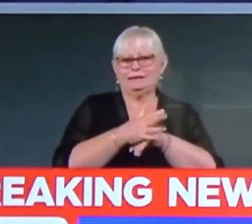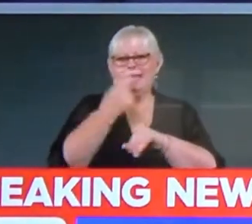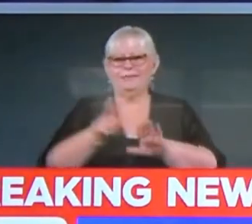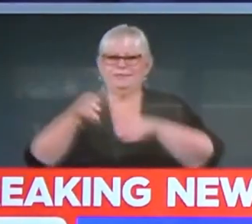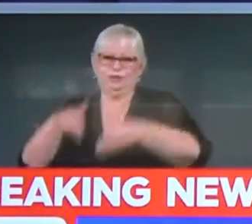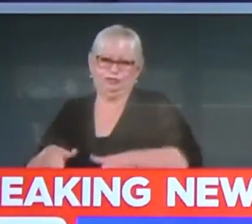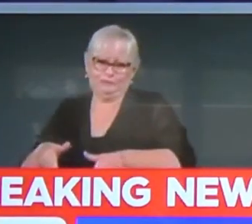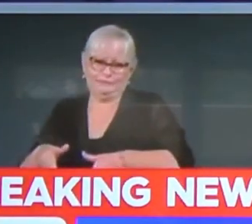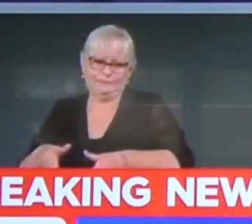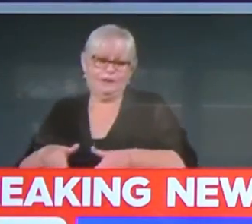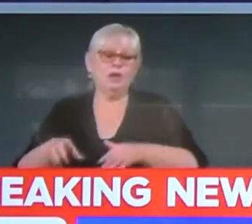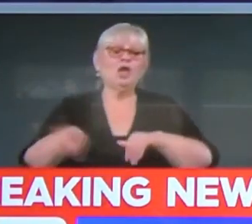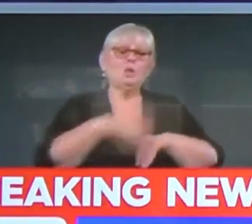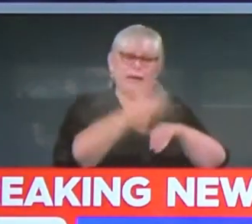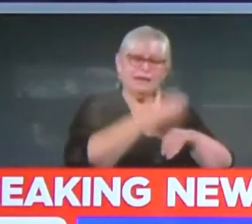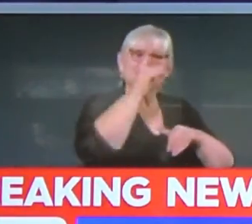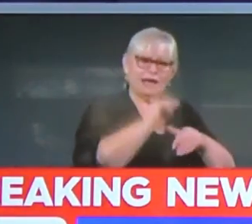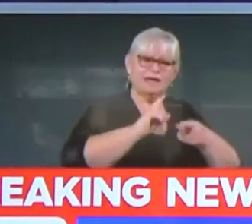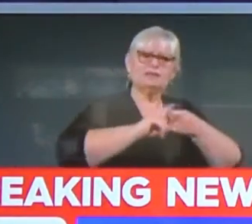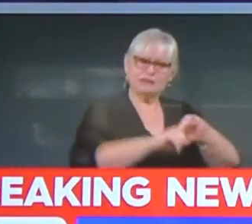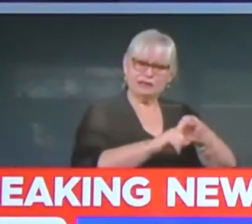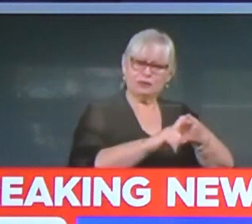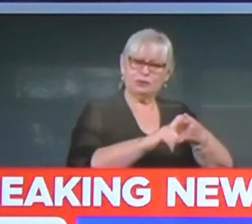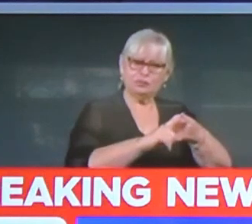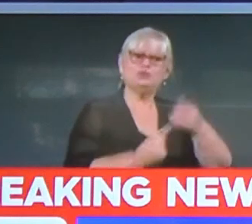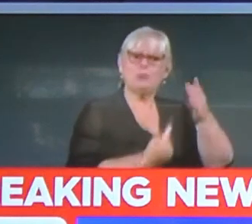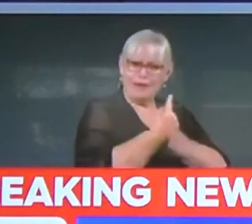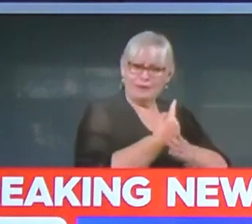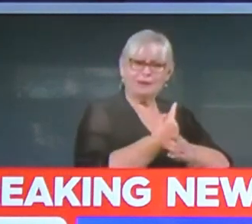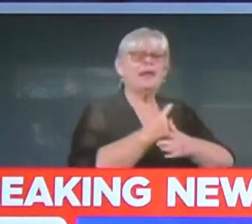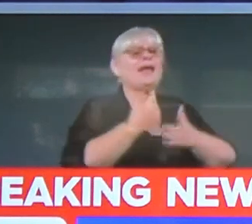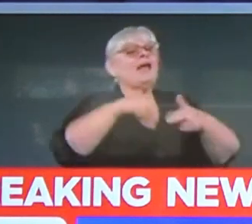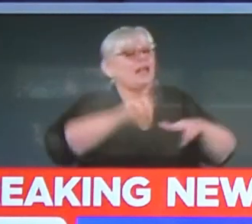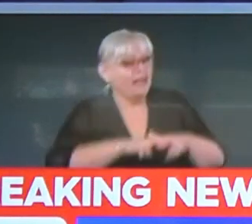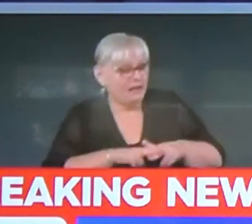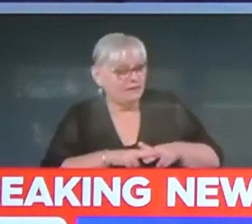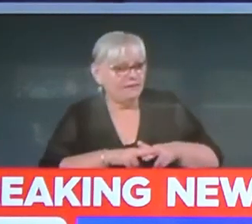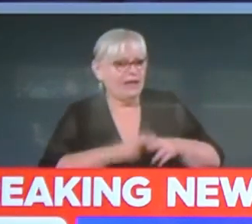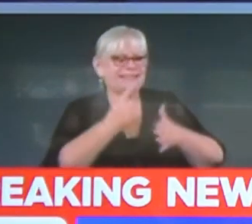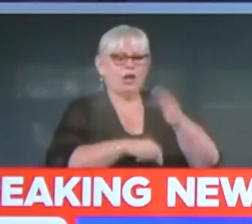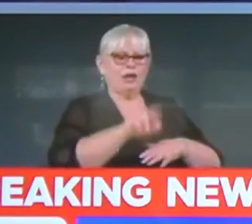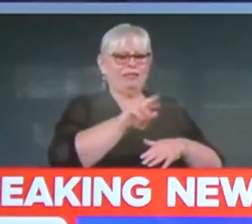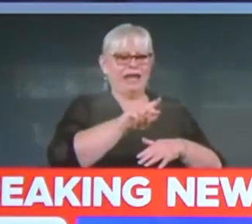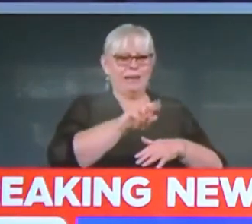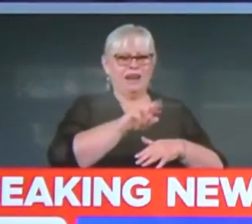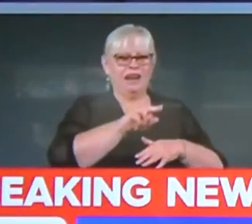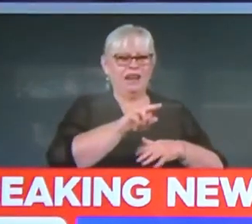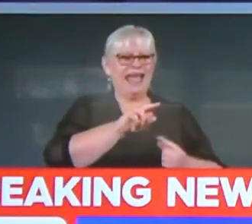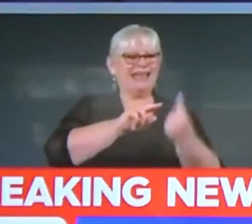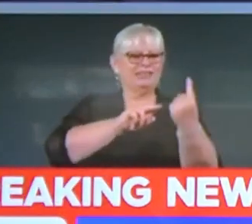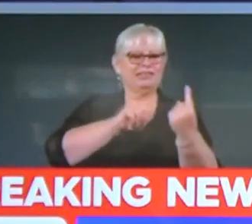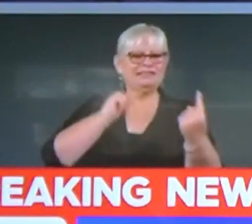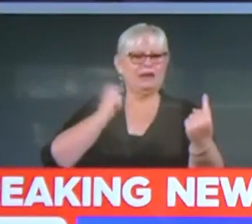to funerals. Now, weddings can continue to be conducted where it is just the couple, the